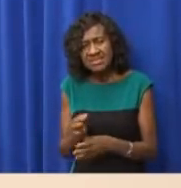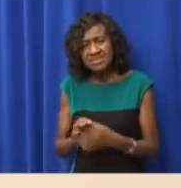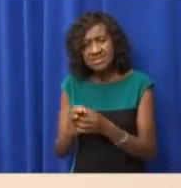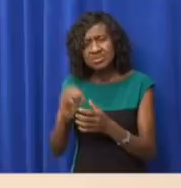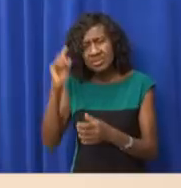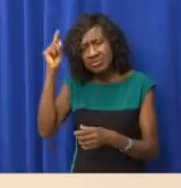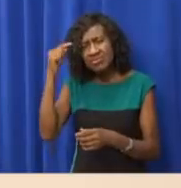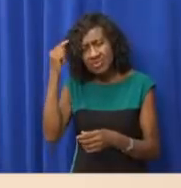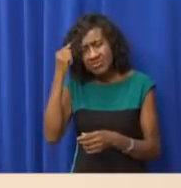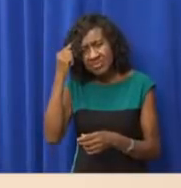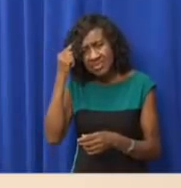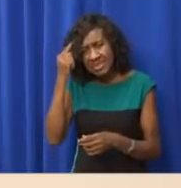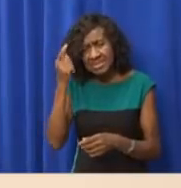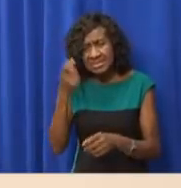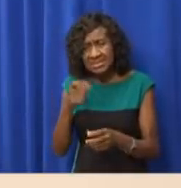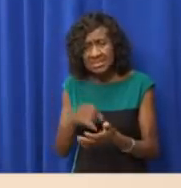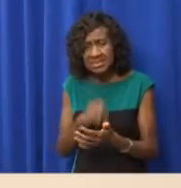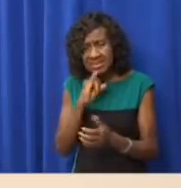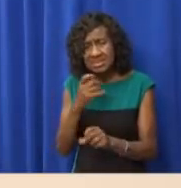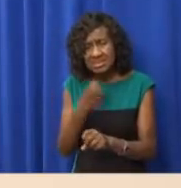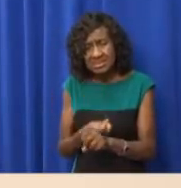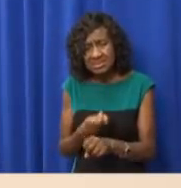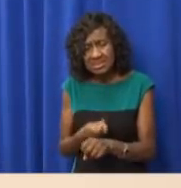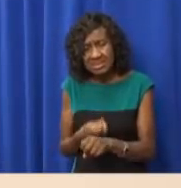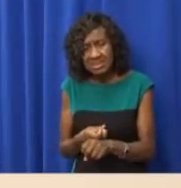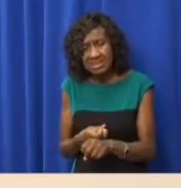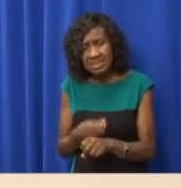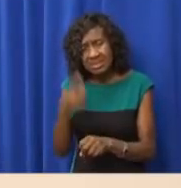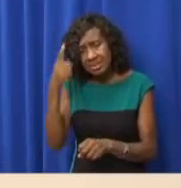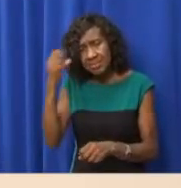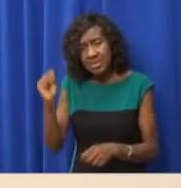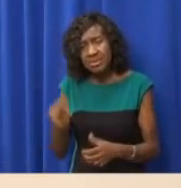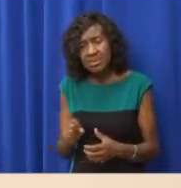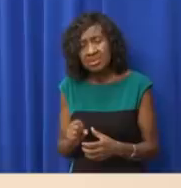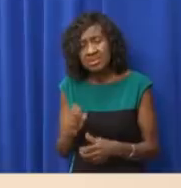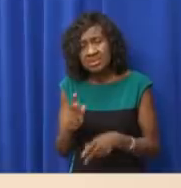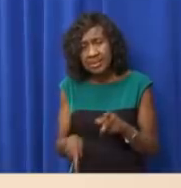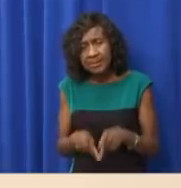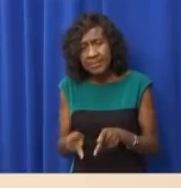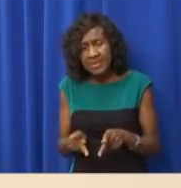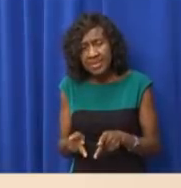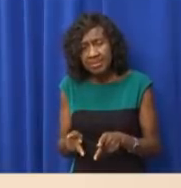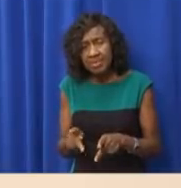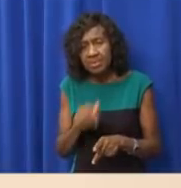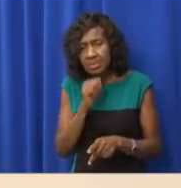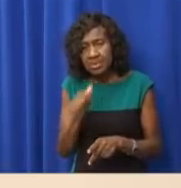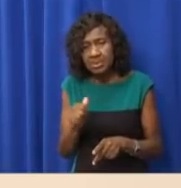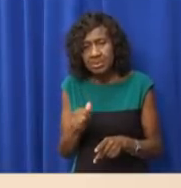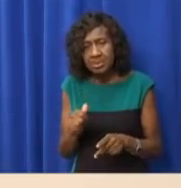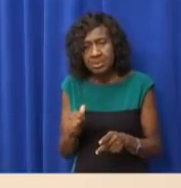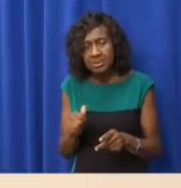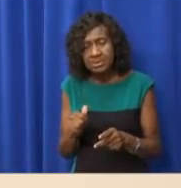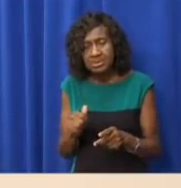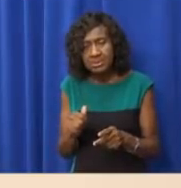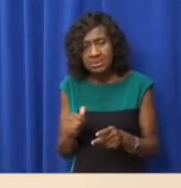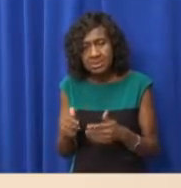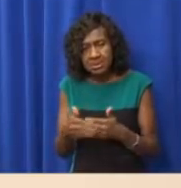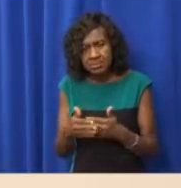on, and in fact, it's more difficult in many cases because people are not around you,